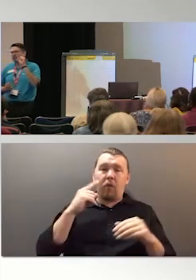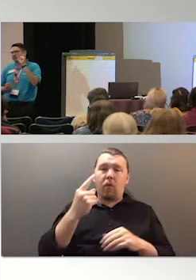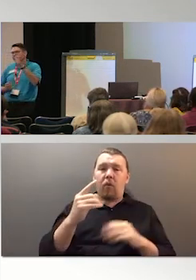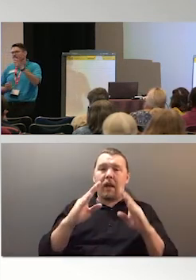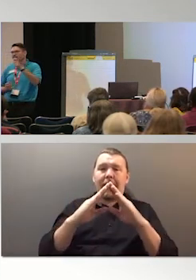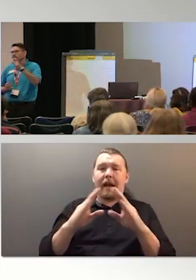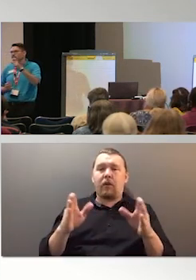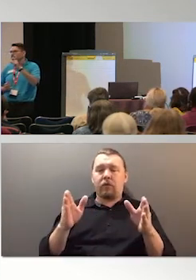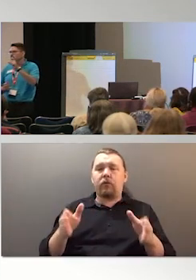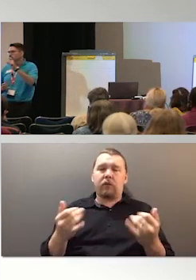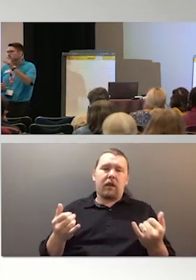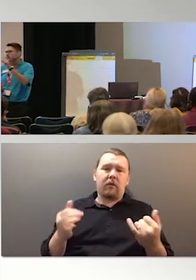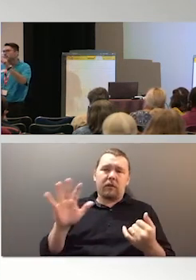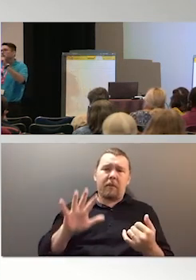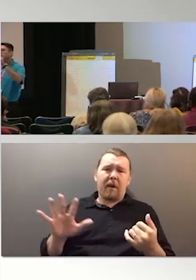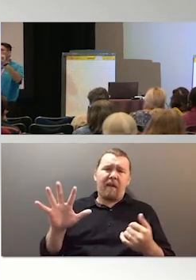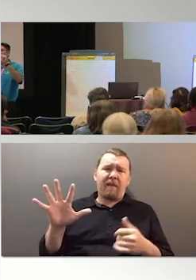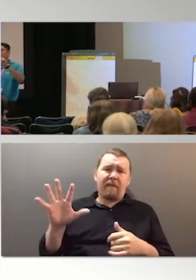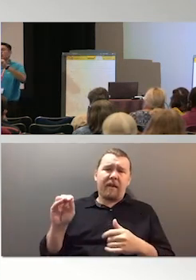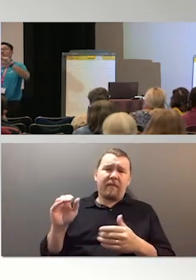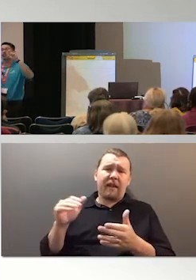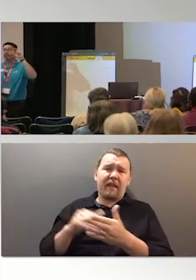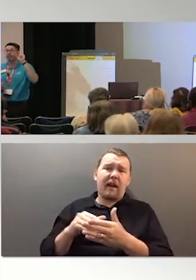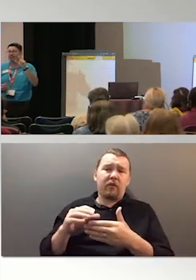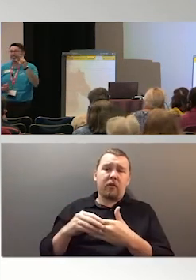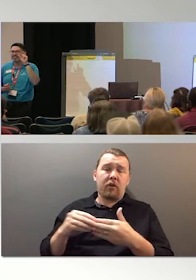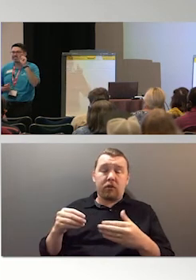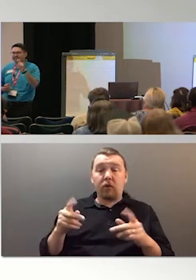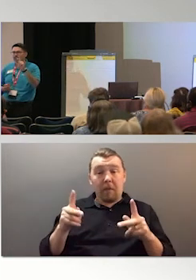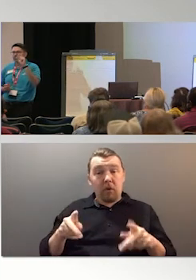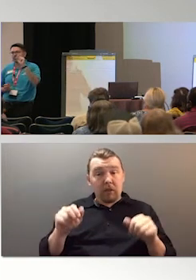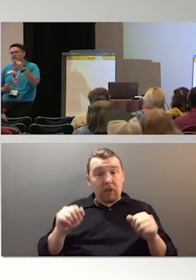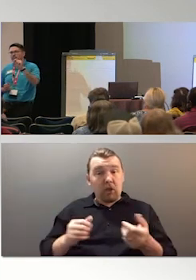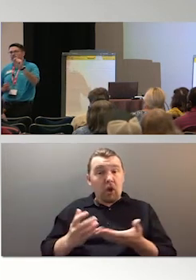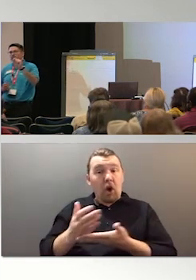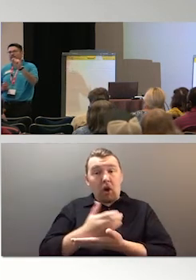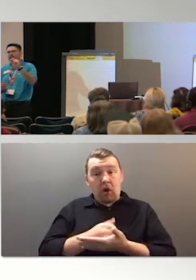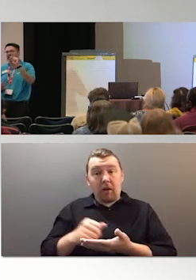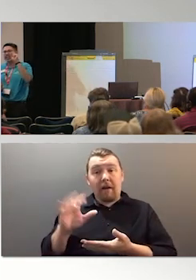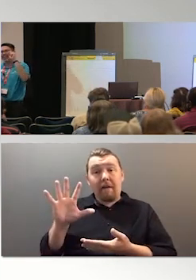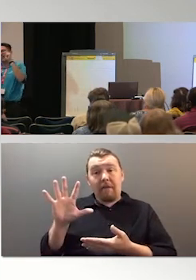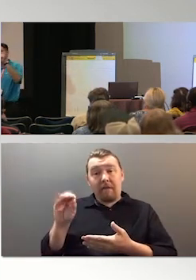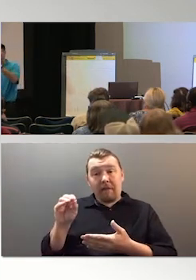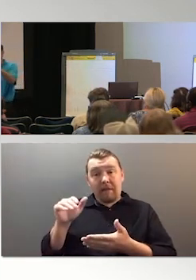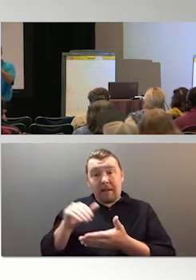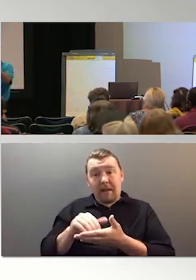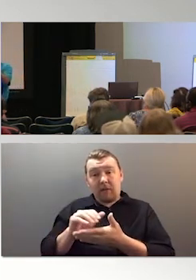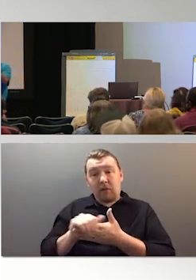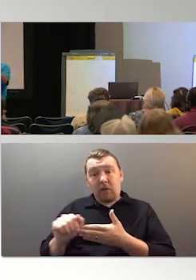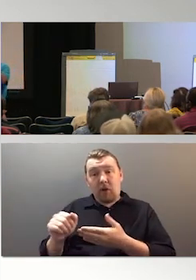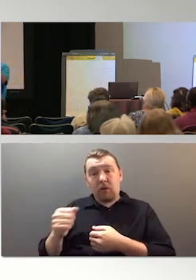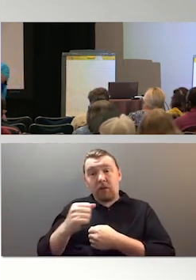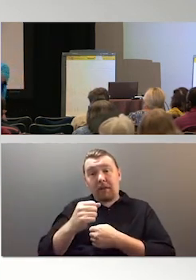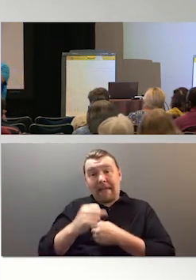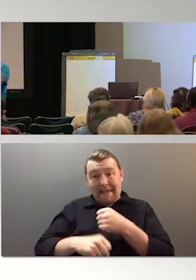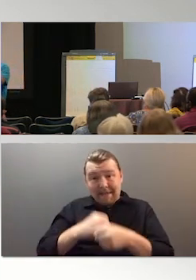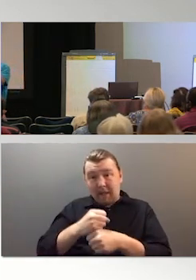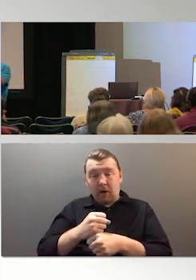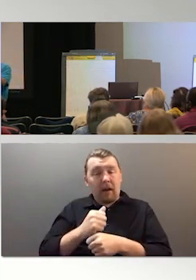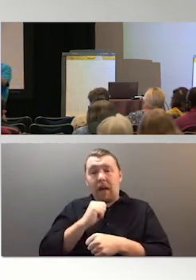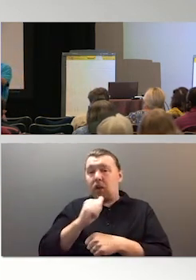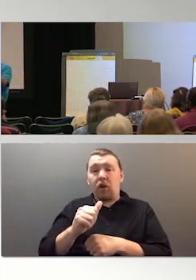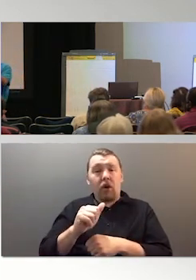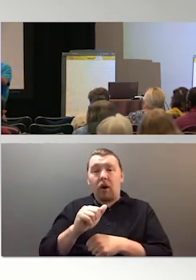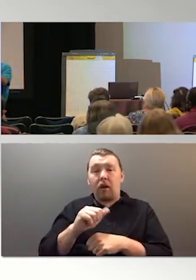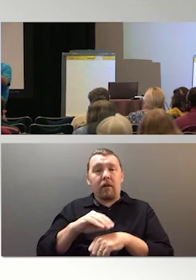about $50,000. So an individual can earn $50,000 a year and not jeopardize their iBudget